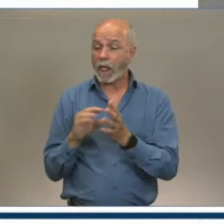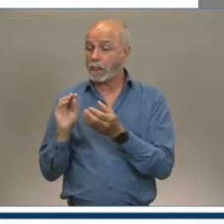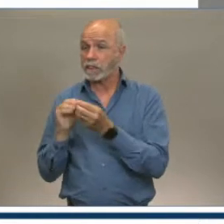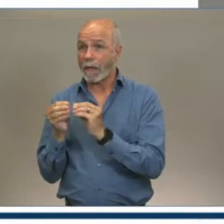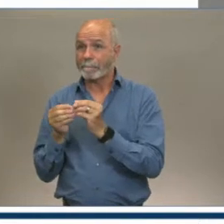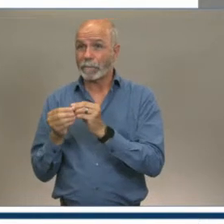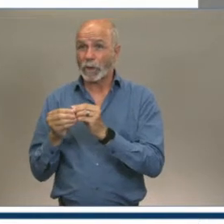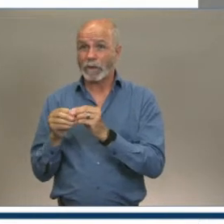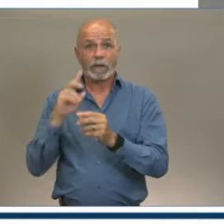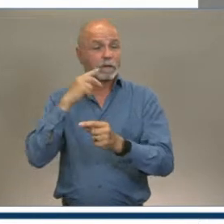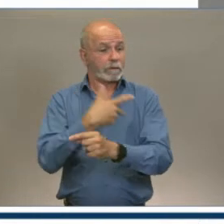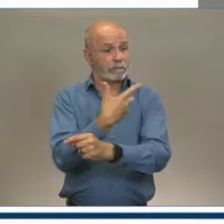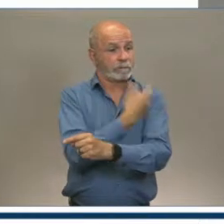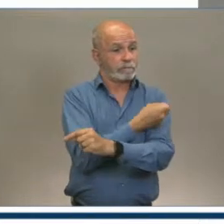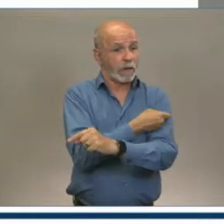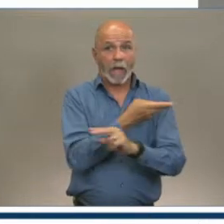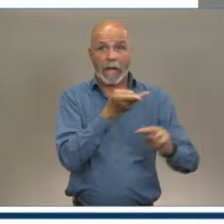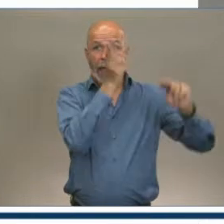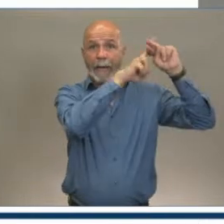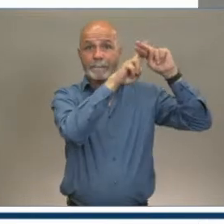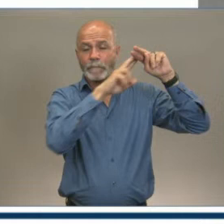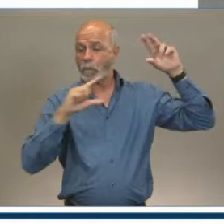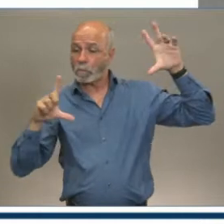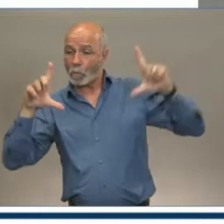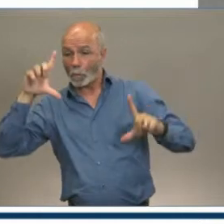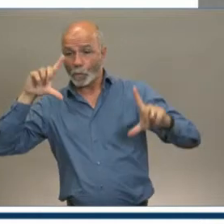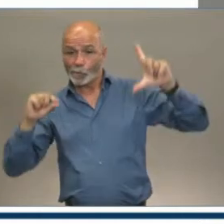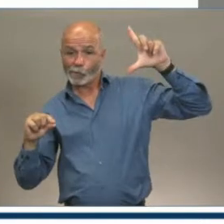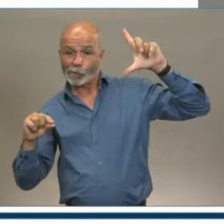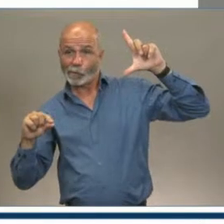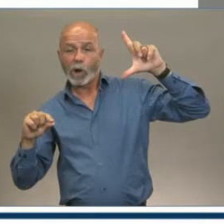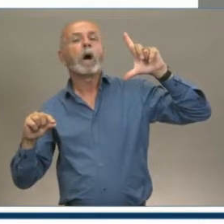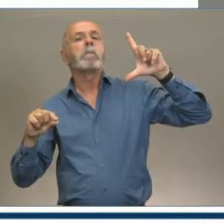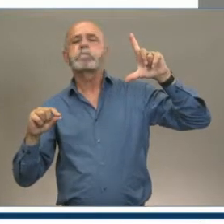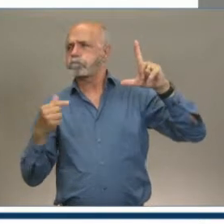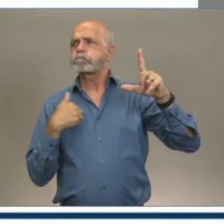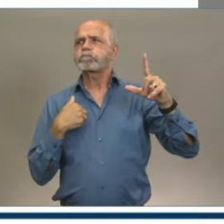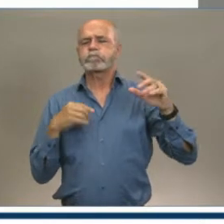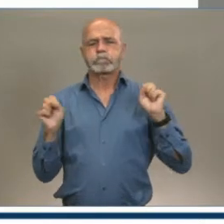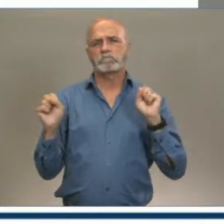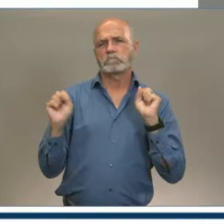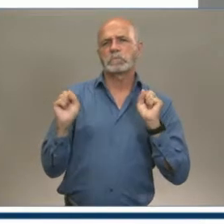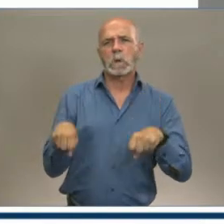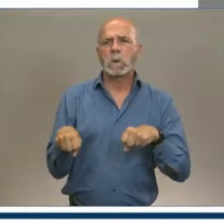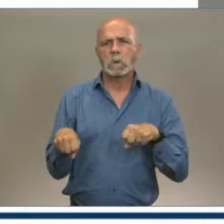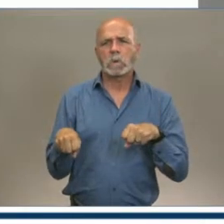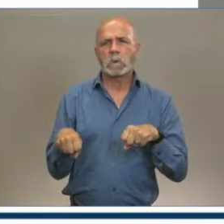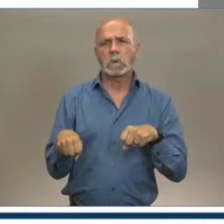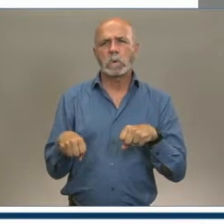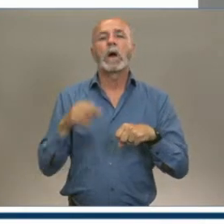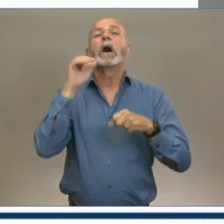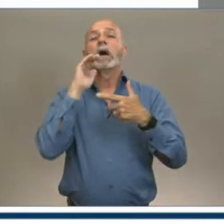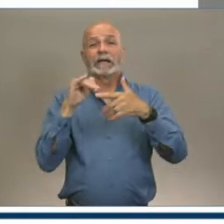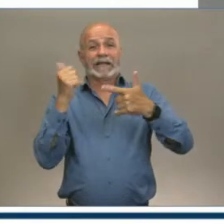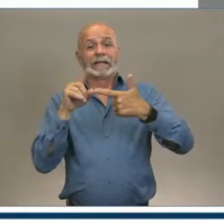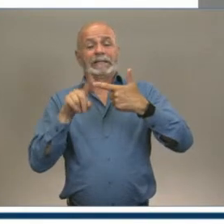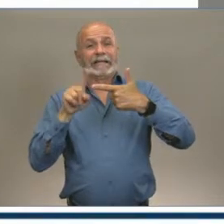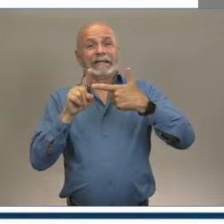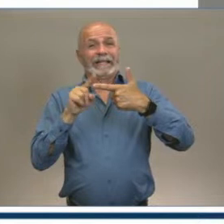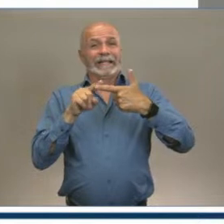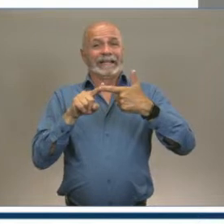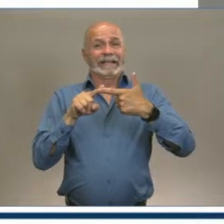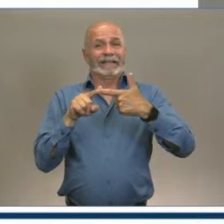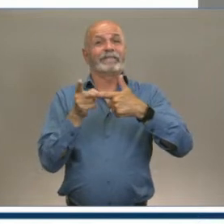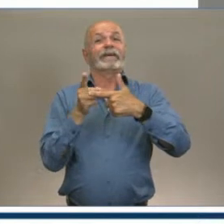I'm comfortable we can take this step safely. We're also moving into phase 2 of our reopening plan as of 8